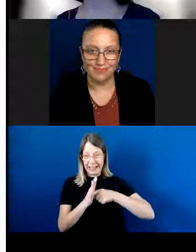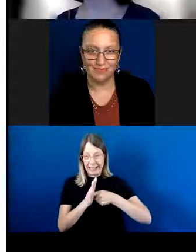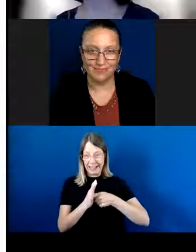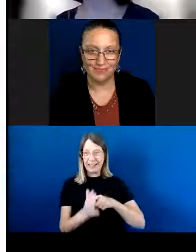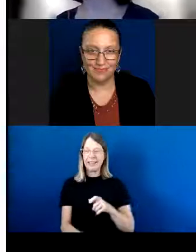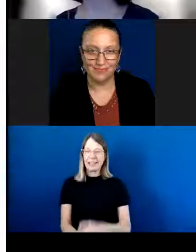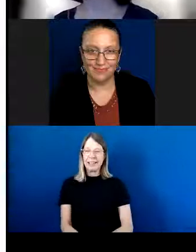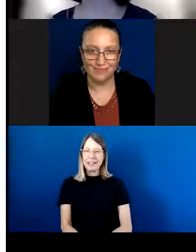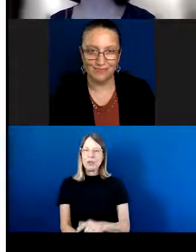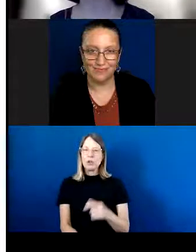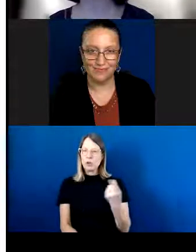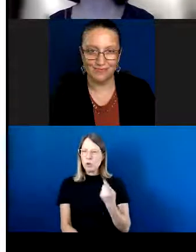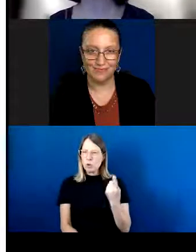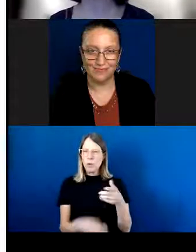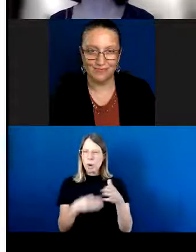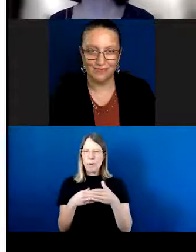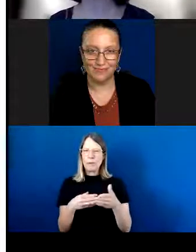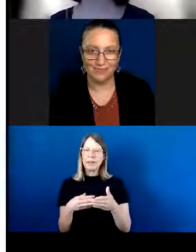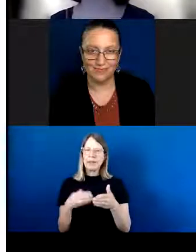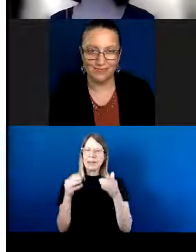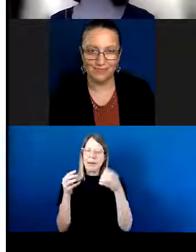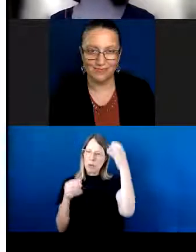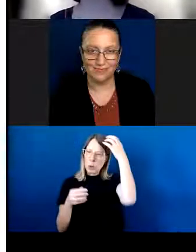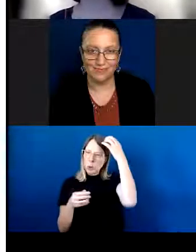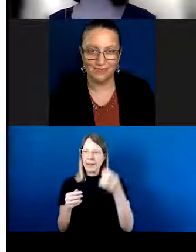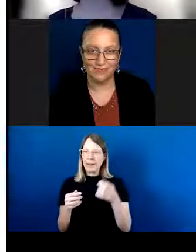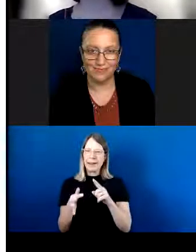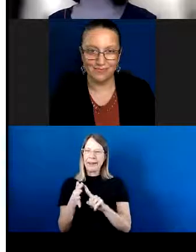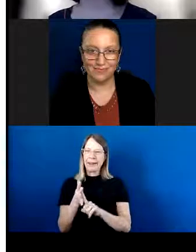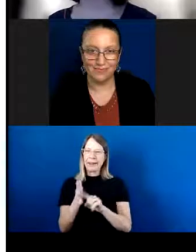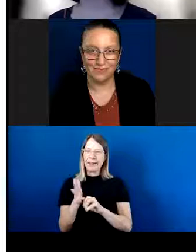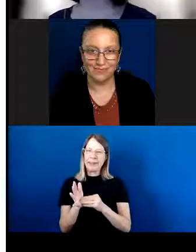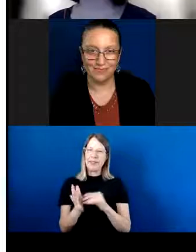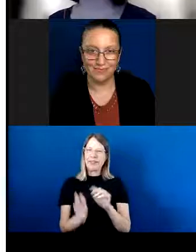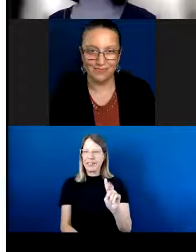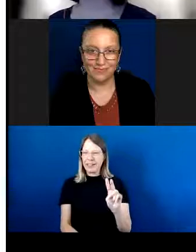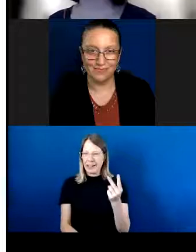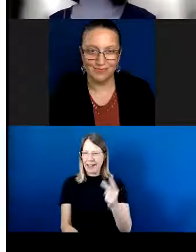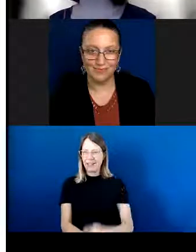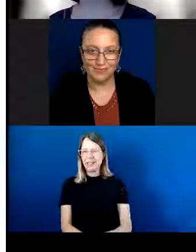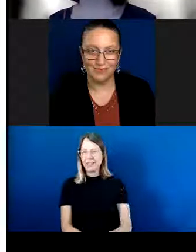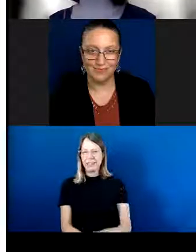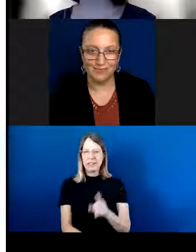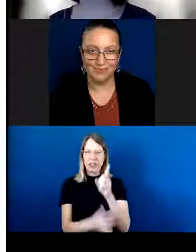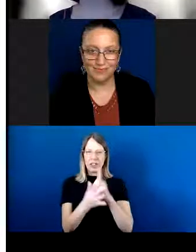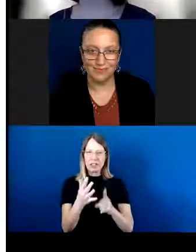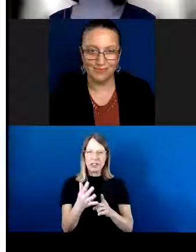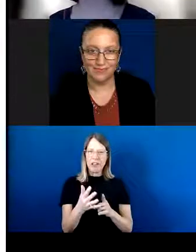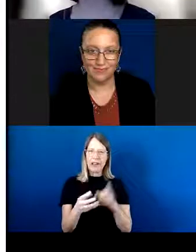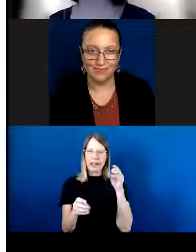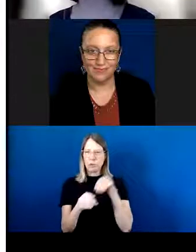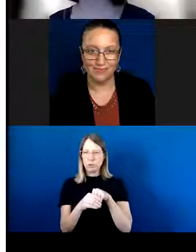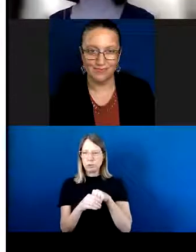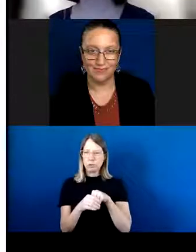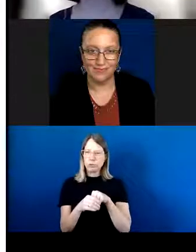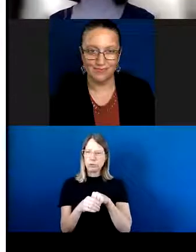Elizabeth II during her visit to Australia with the Duke of Edinburgh. The design incorporates the mural crown from the City of Sydney's coat of arms,